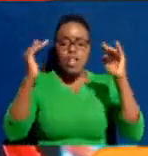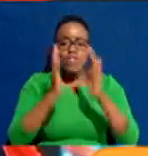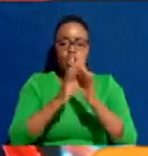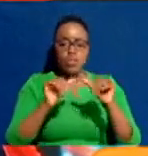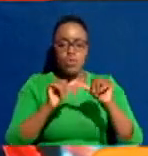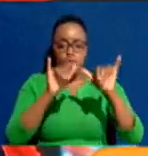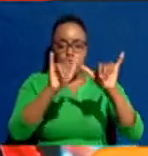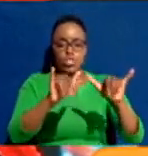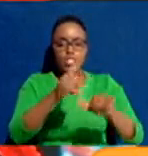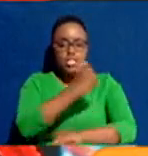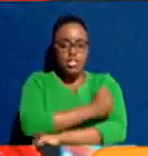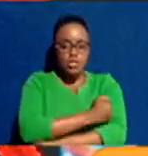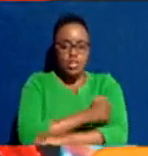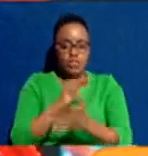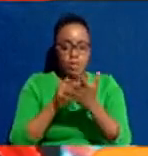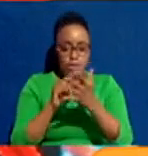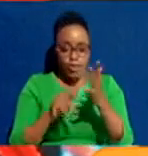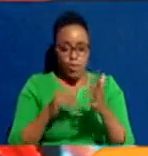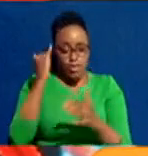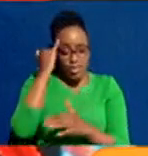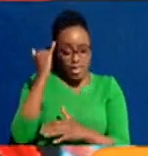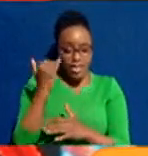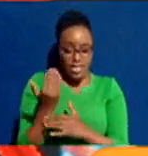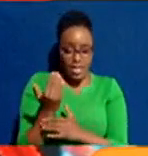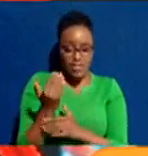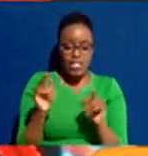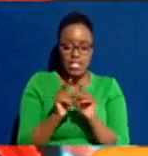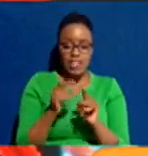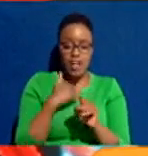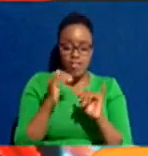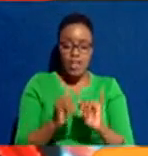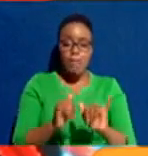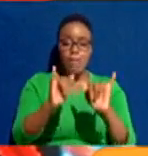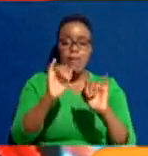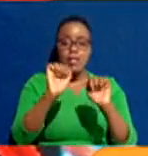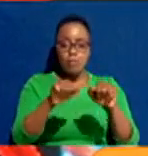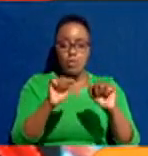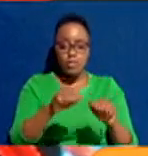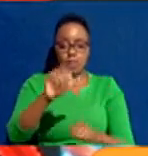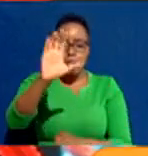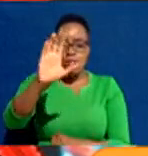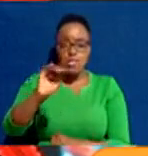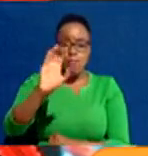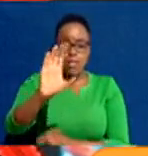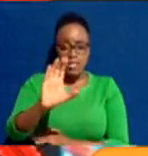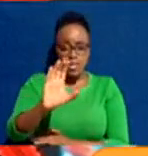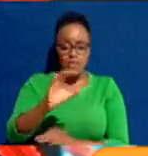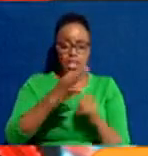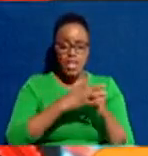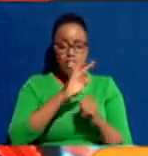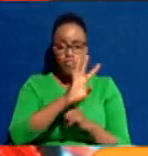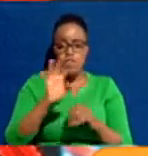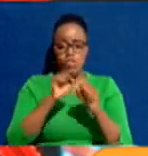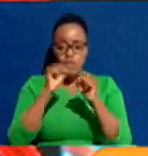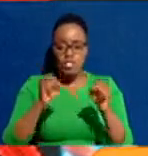continue to stay in school. So the thought of, because we'll still have implemented CBC in 844